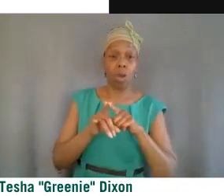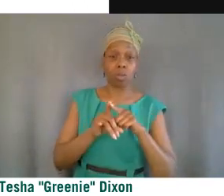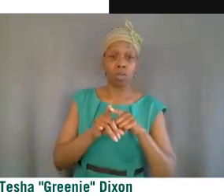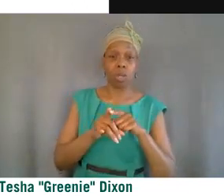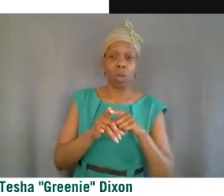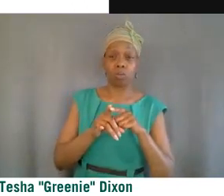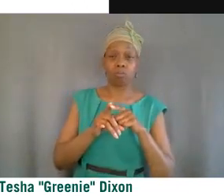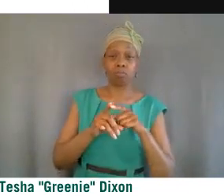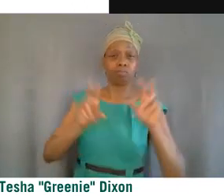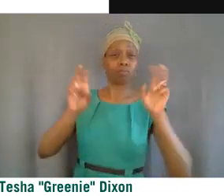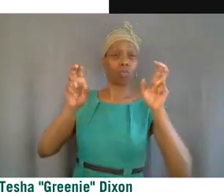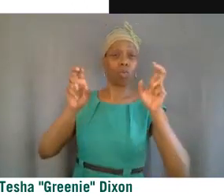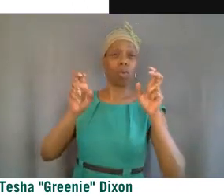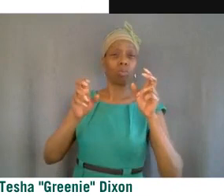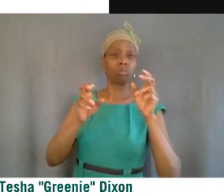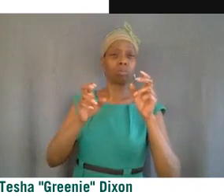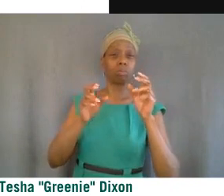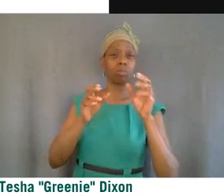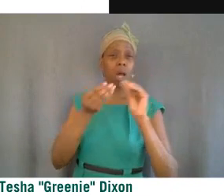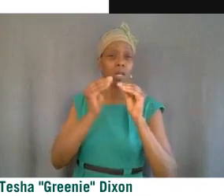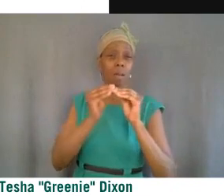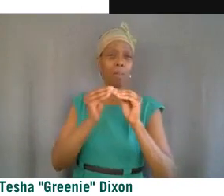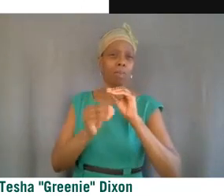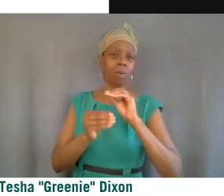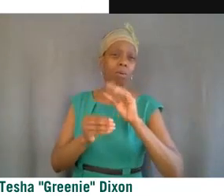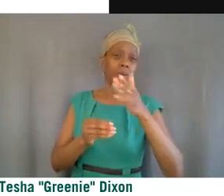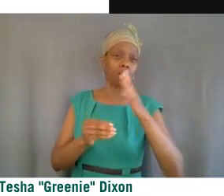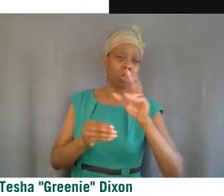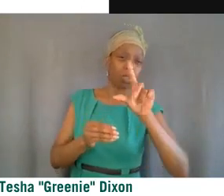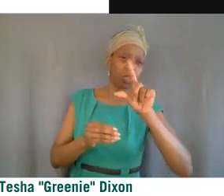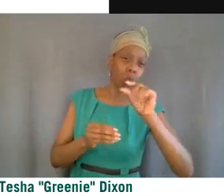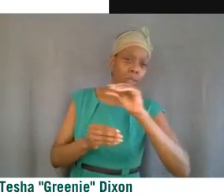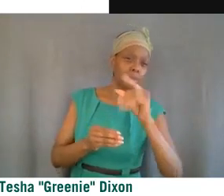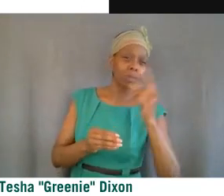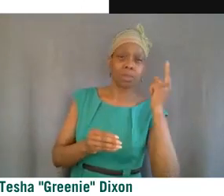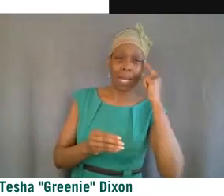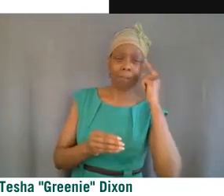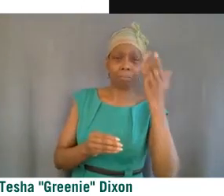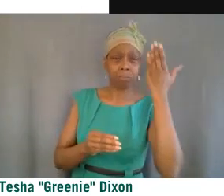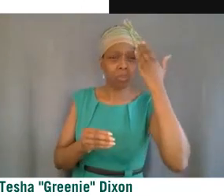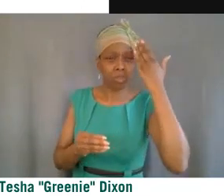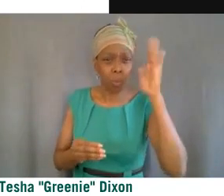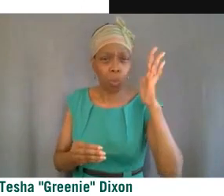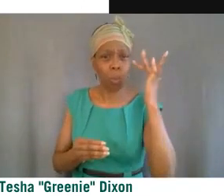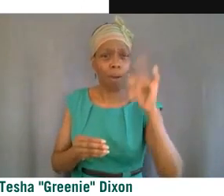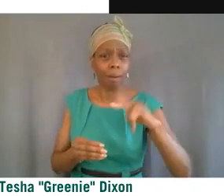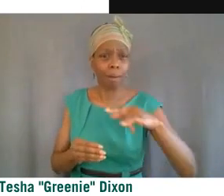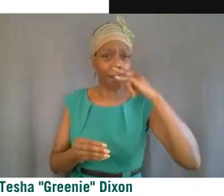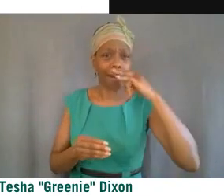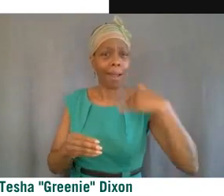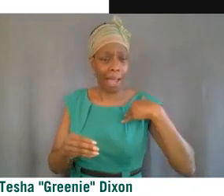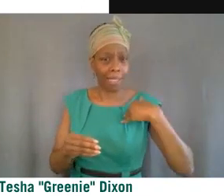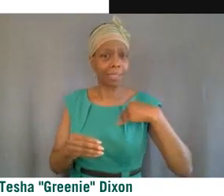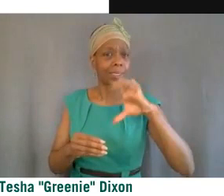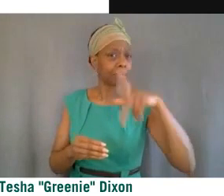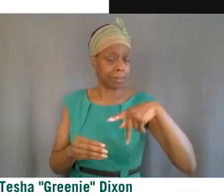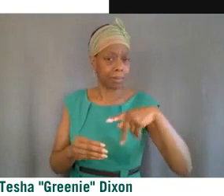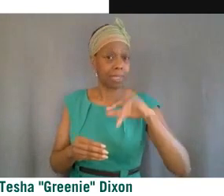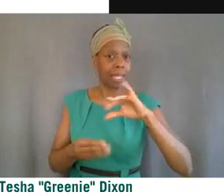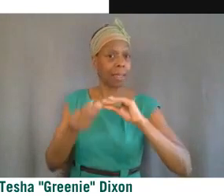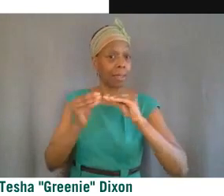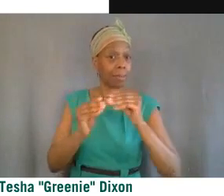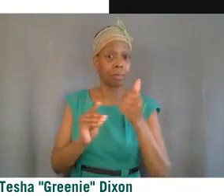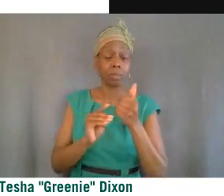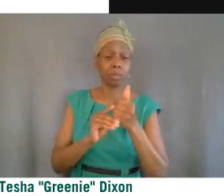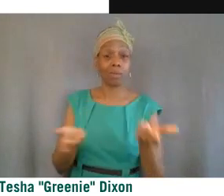about 20% of the time that we don't really know why a child has cerebral palsy. That number is probably going to